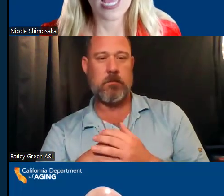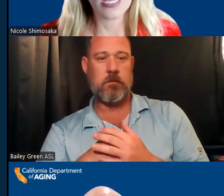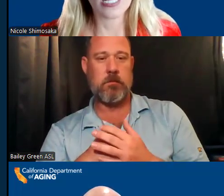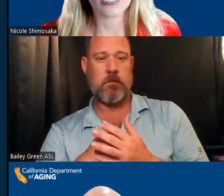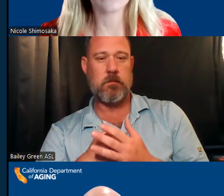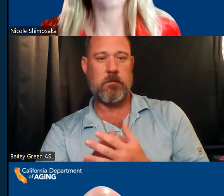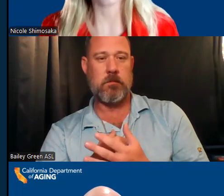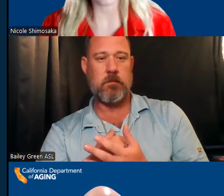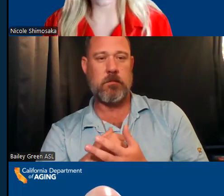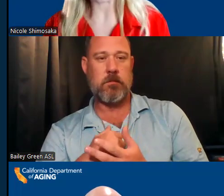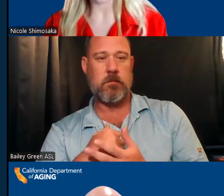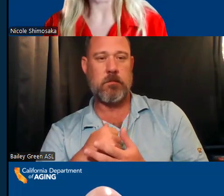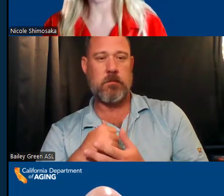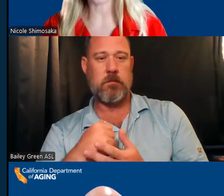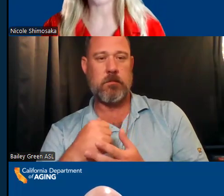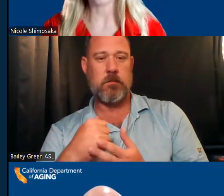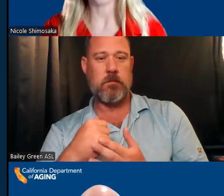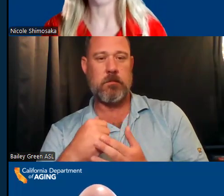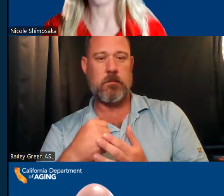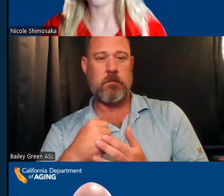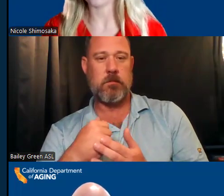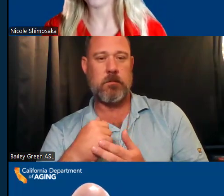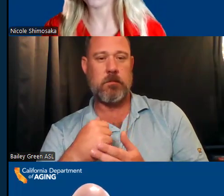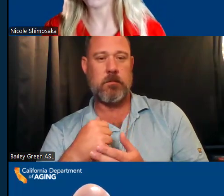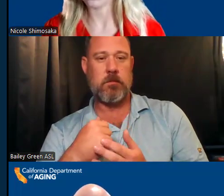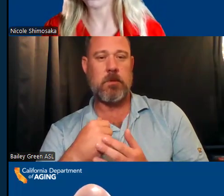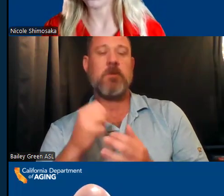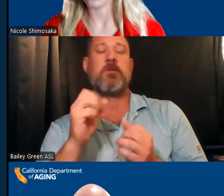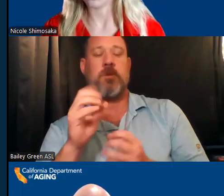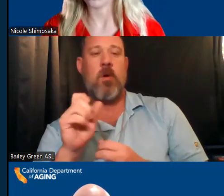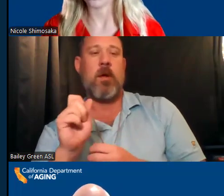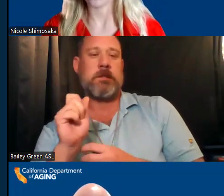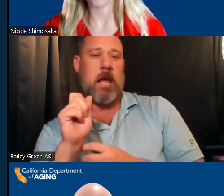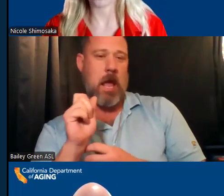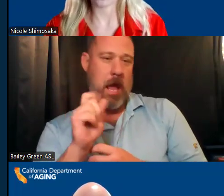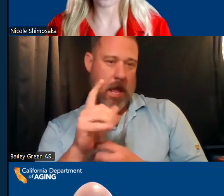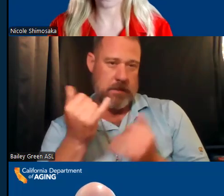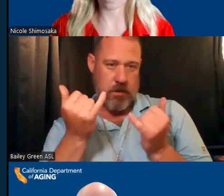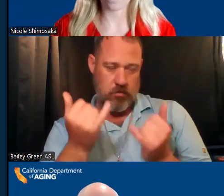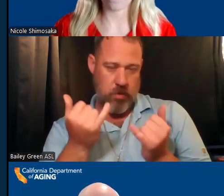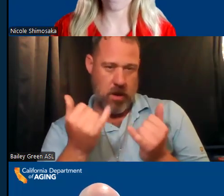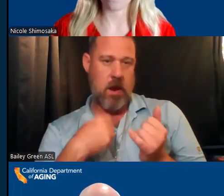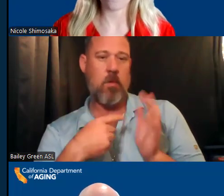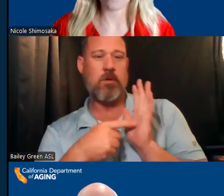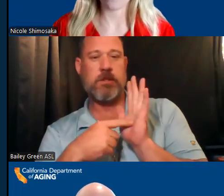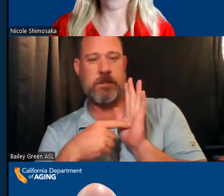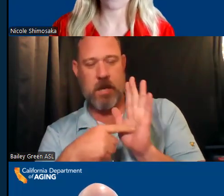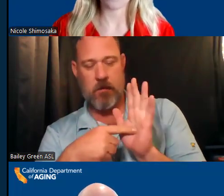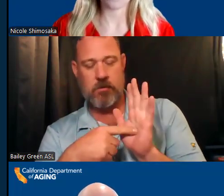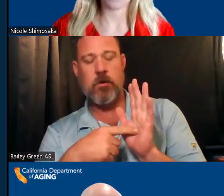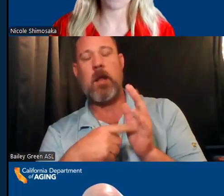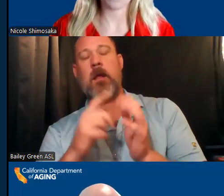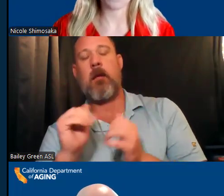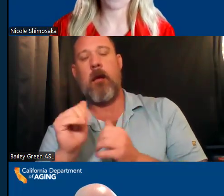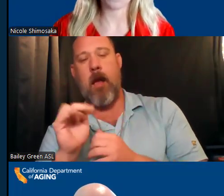So, Go on, Andy. so it's asking if right now we're just demonstrating administrative